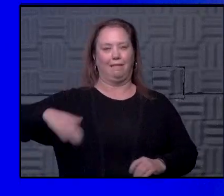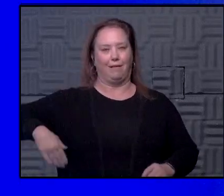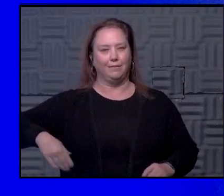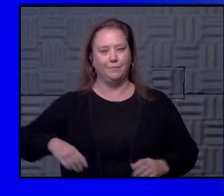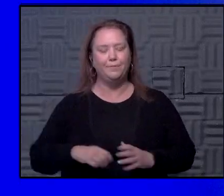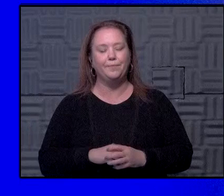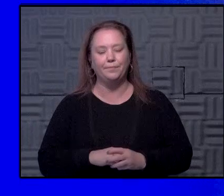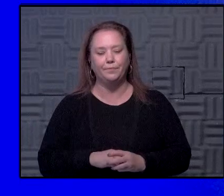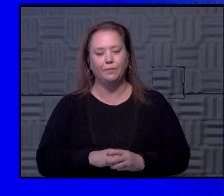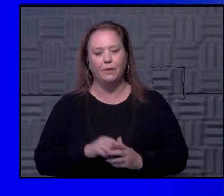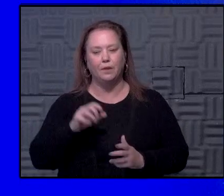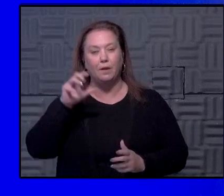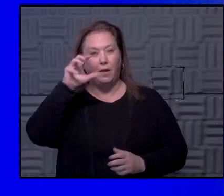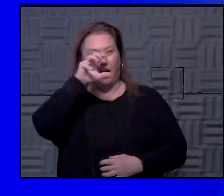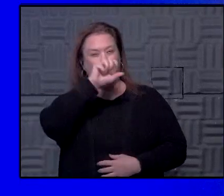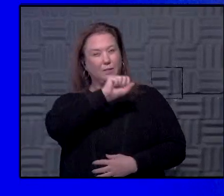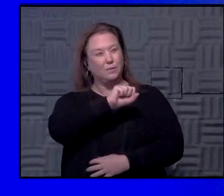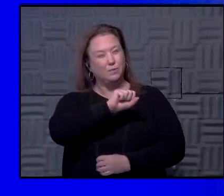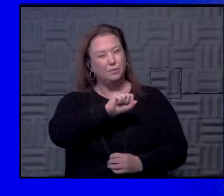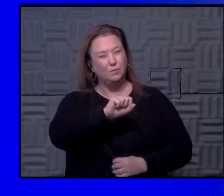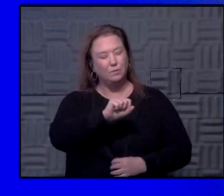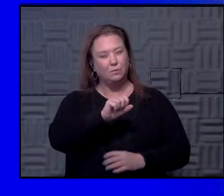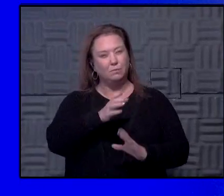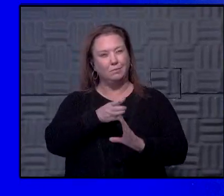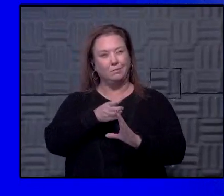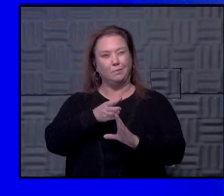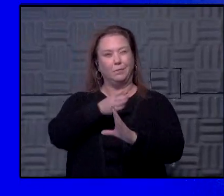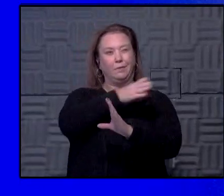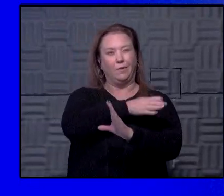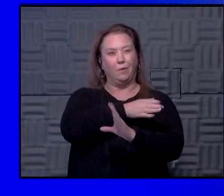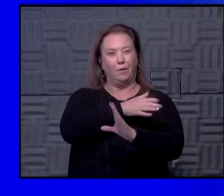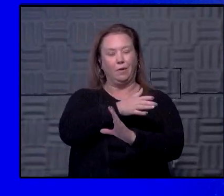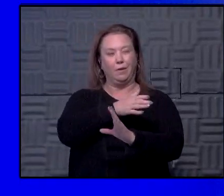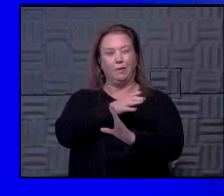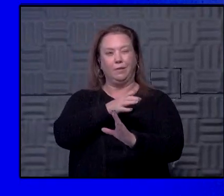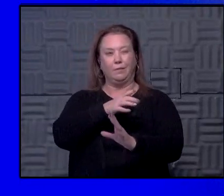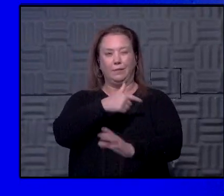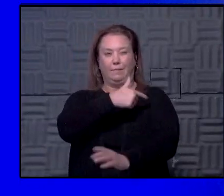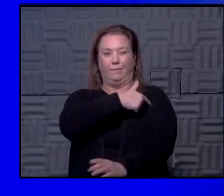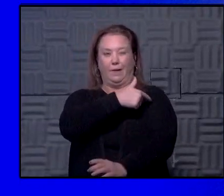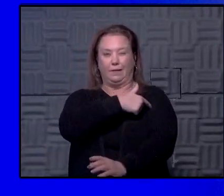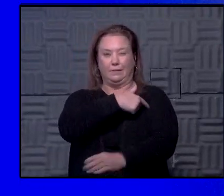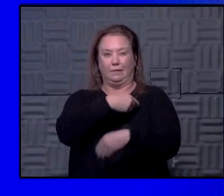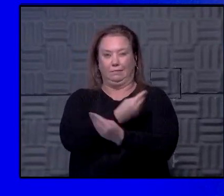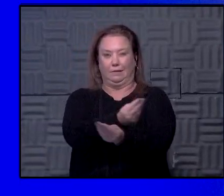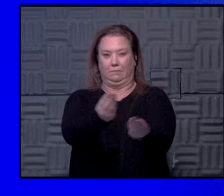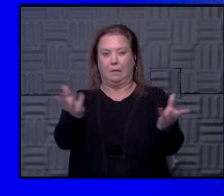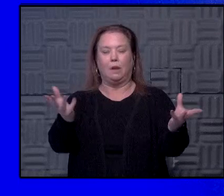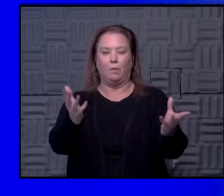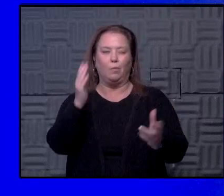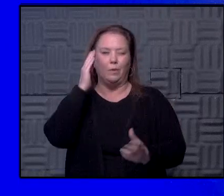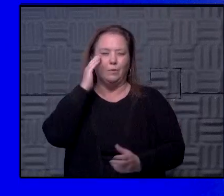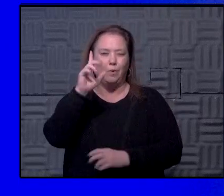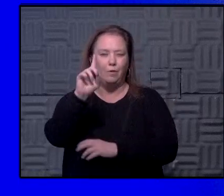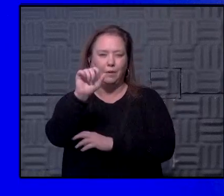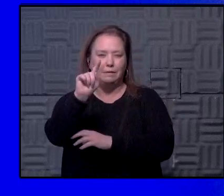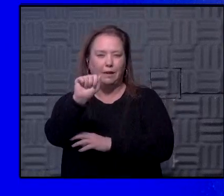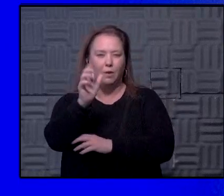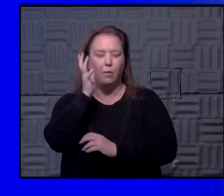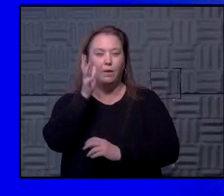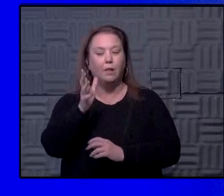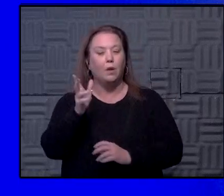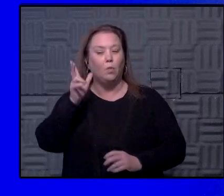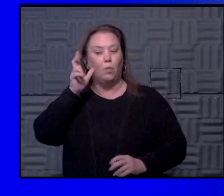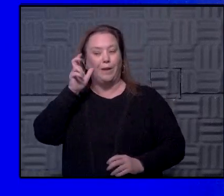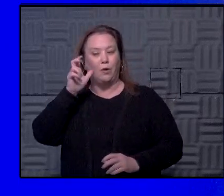yet. I assume that prior to them rolling out the actual vaccine, that data will be made available. And we heard this morning as well